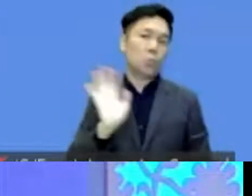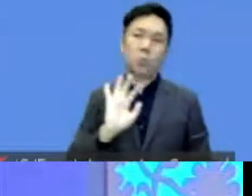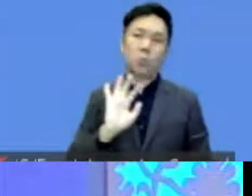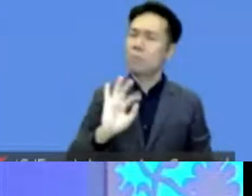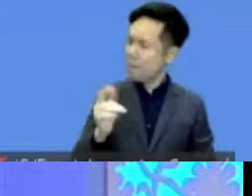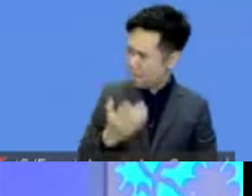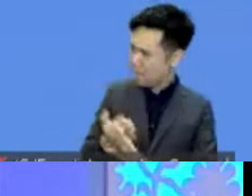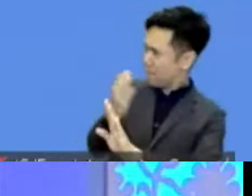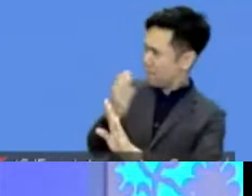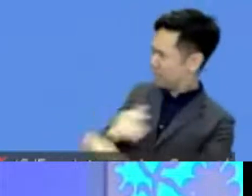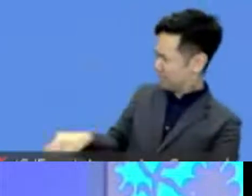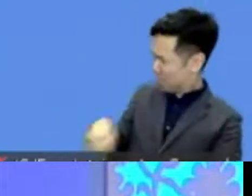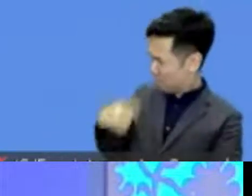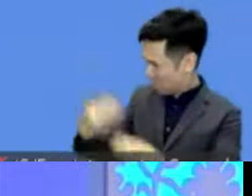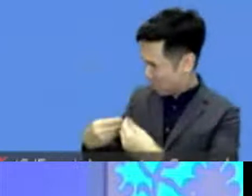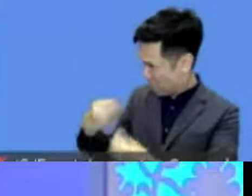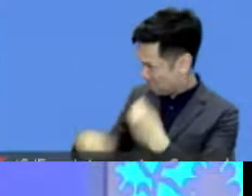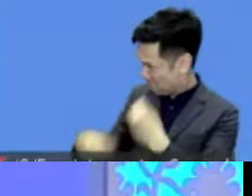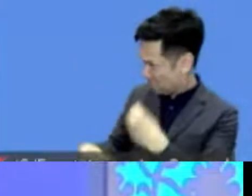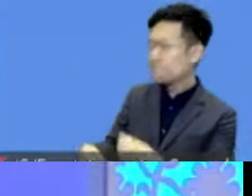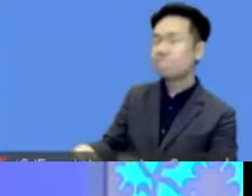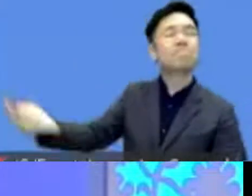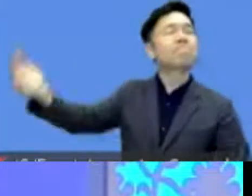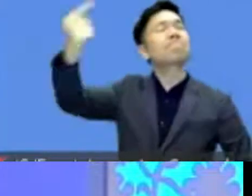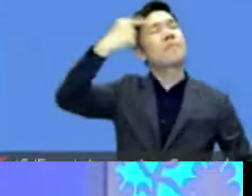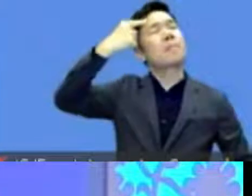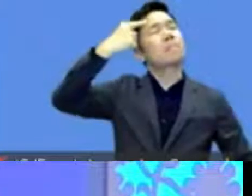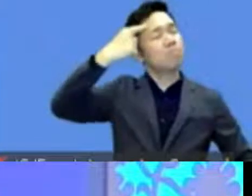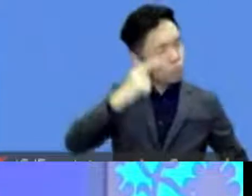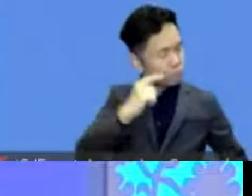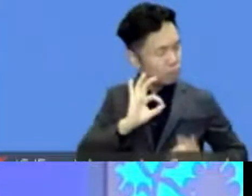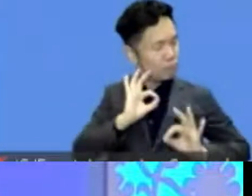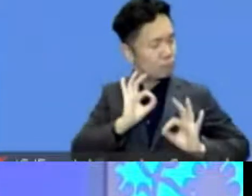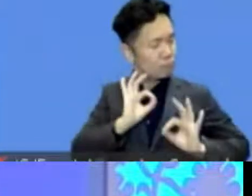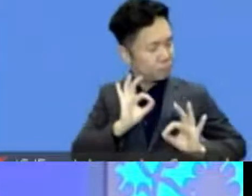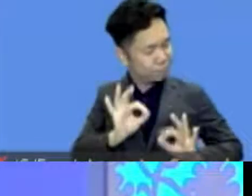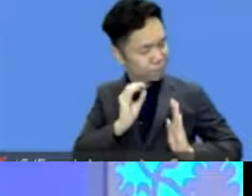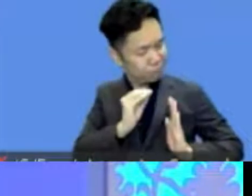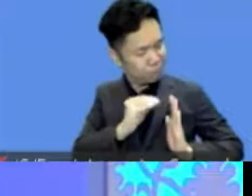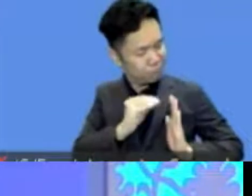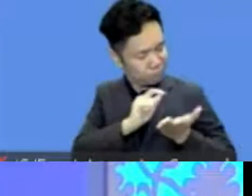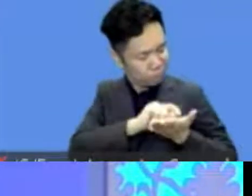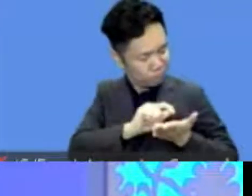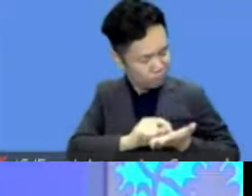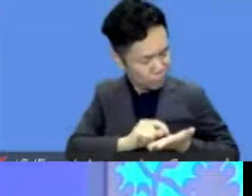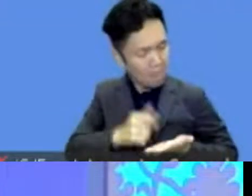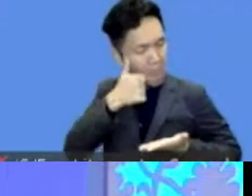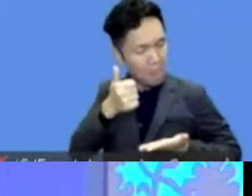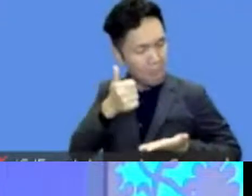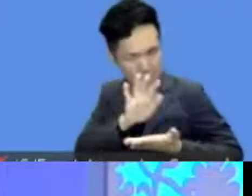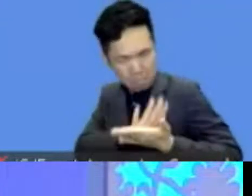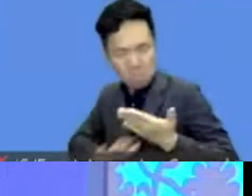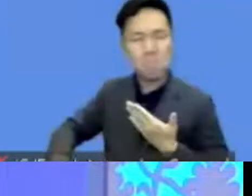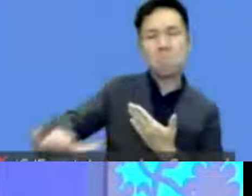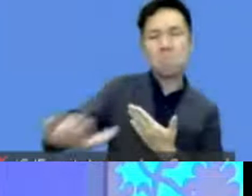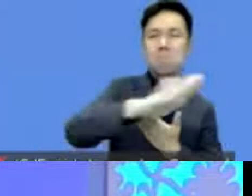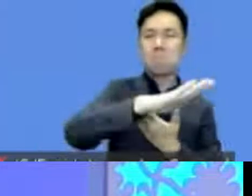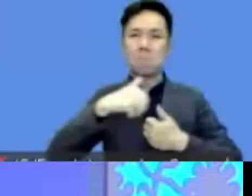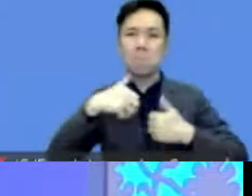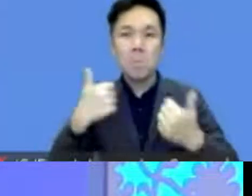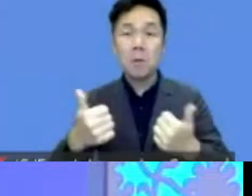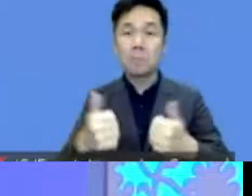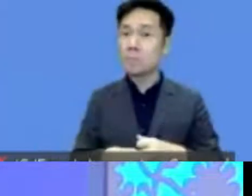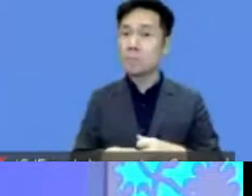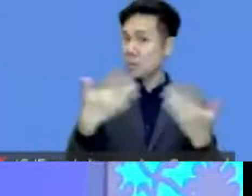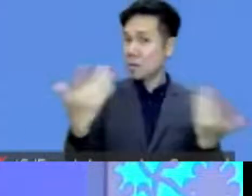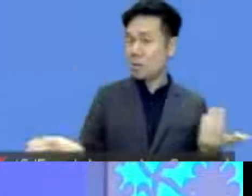problem gets bigger. So yes, please accept diversity, and we have to practice empathy. There are a lot of people with special needs. We have to